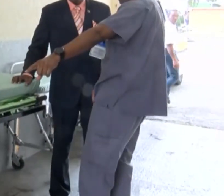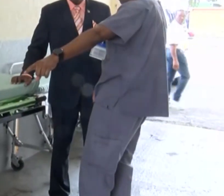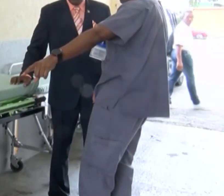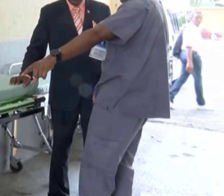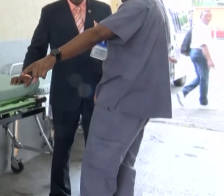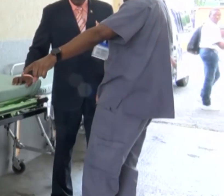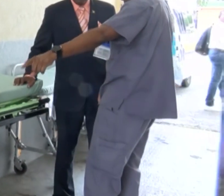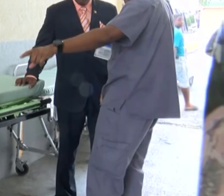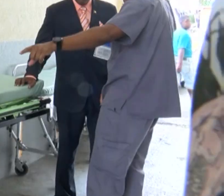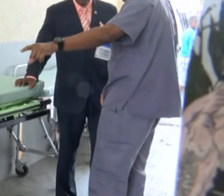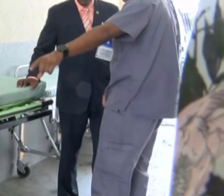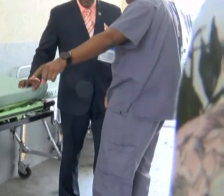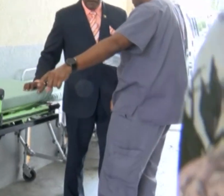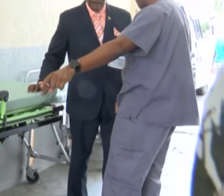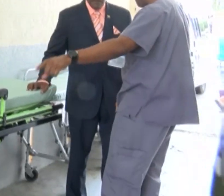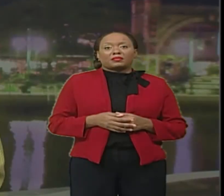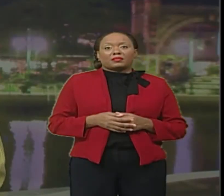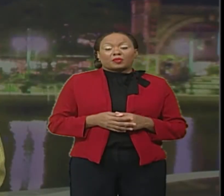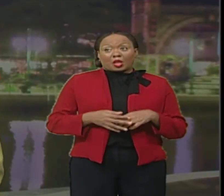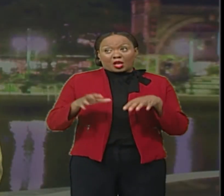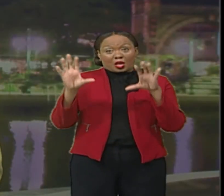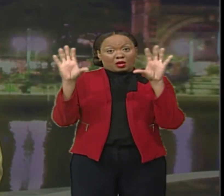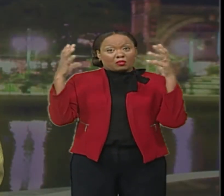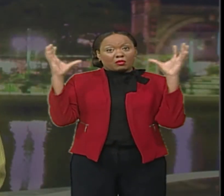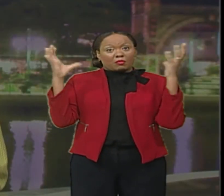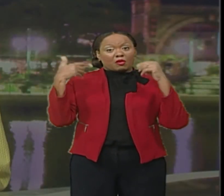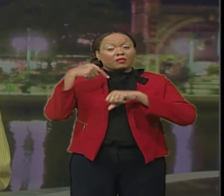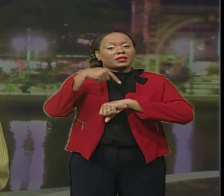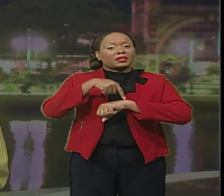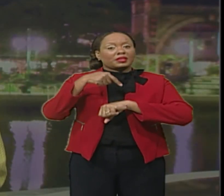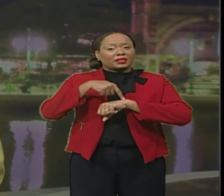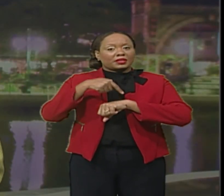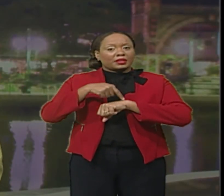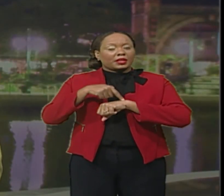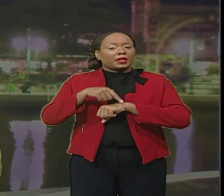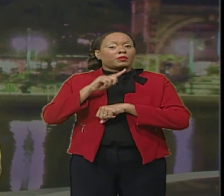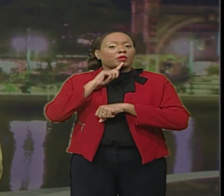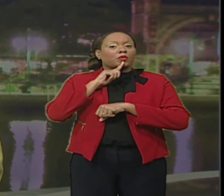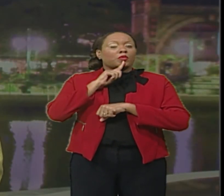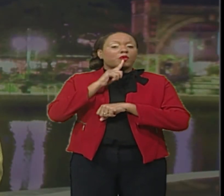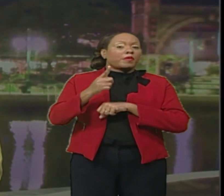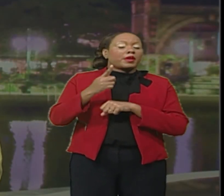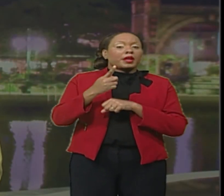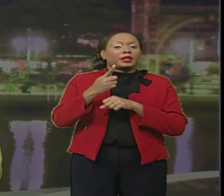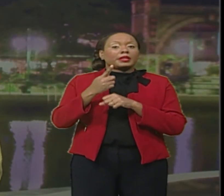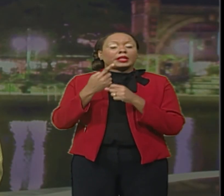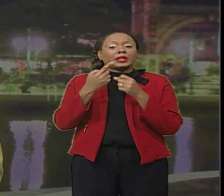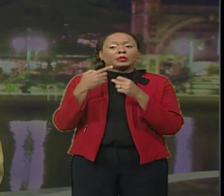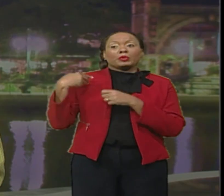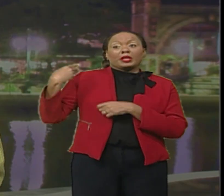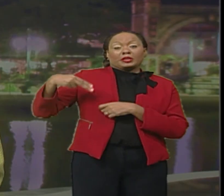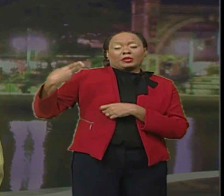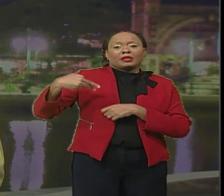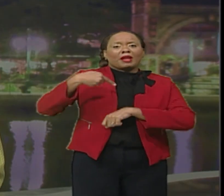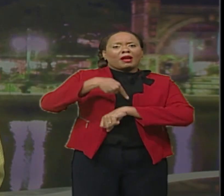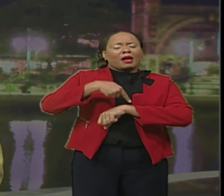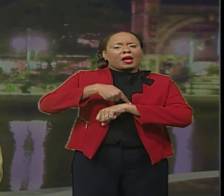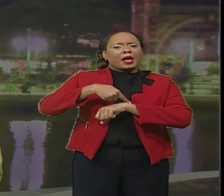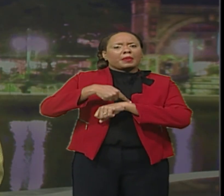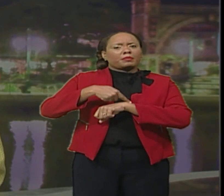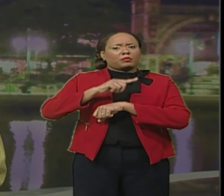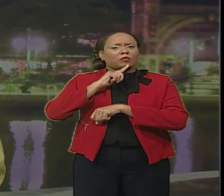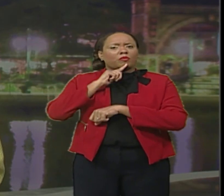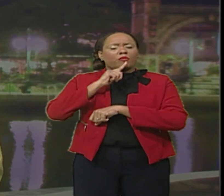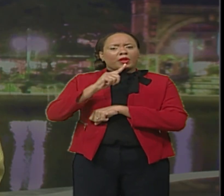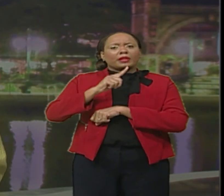Smith, CBC News. Kareem, thanks. Well, Crop Over 2018 should be a turning point in Barbados'